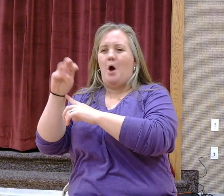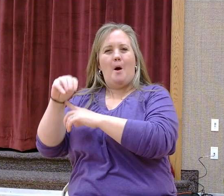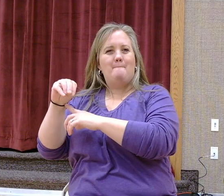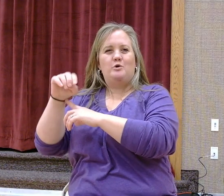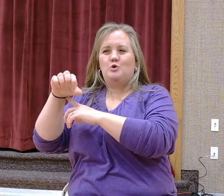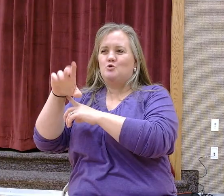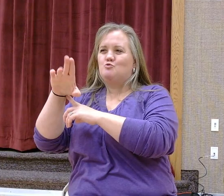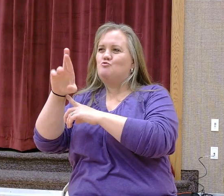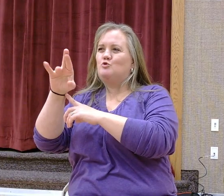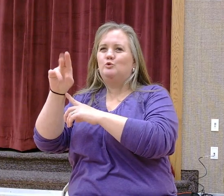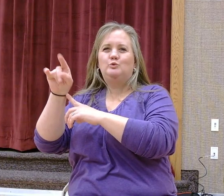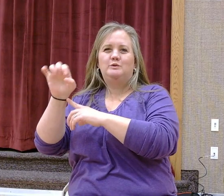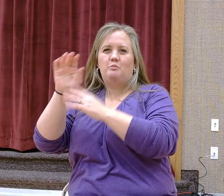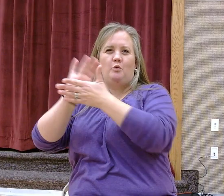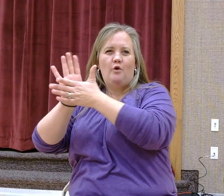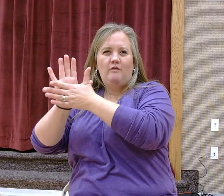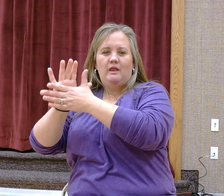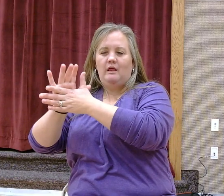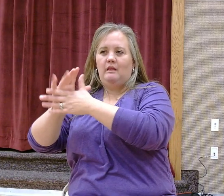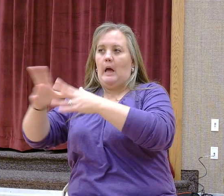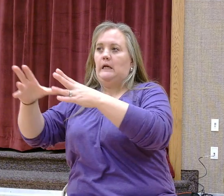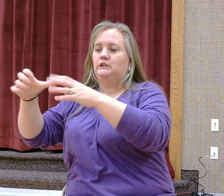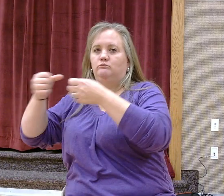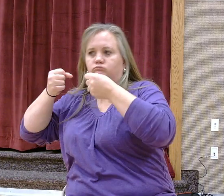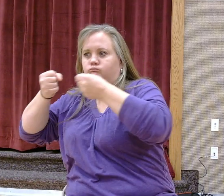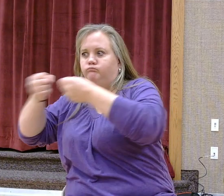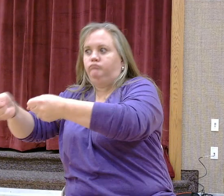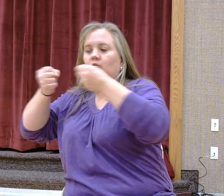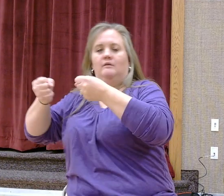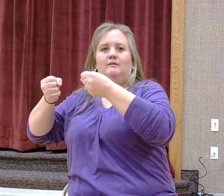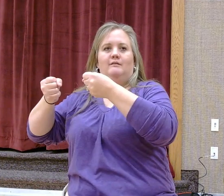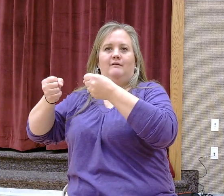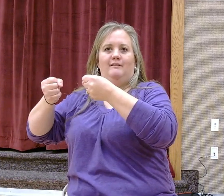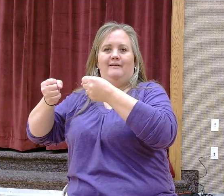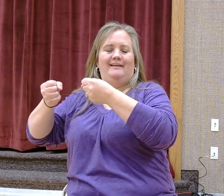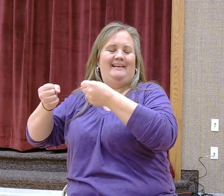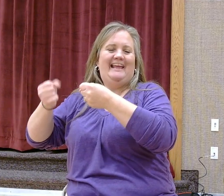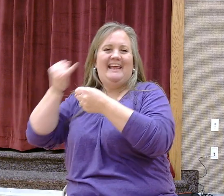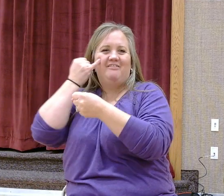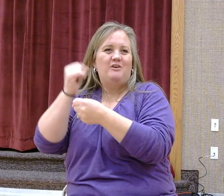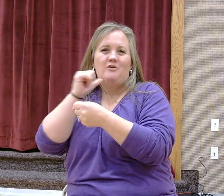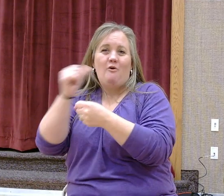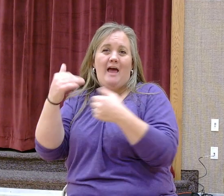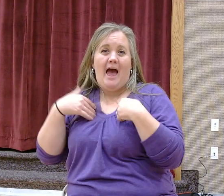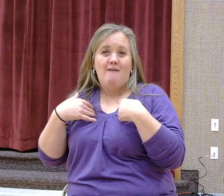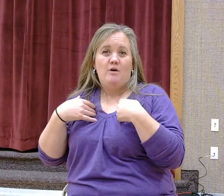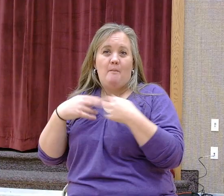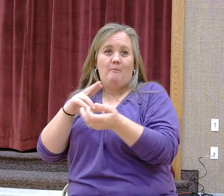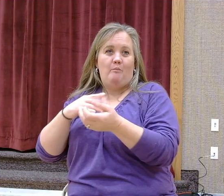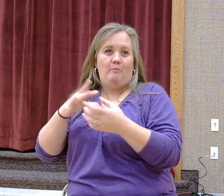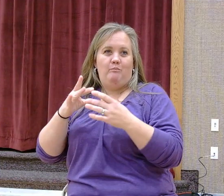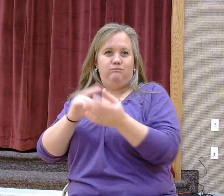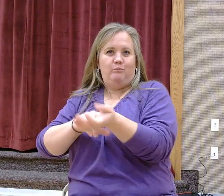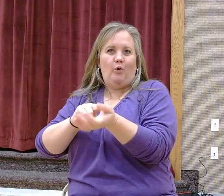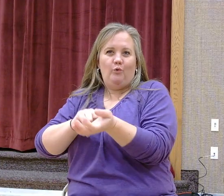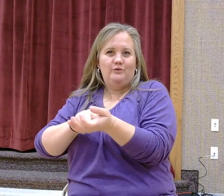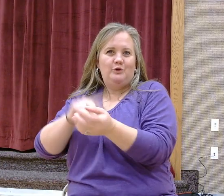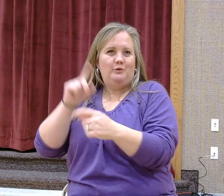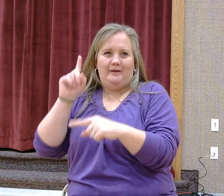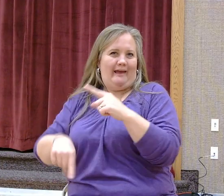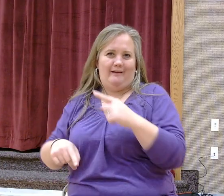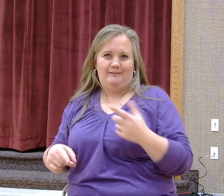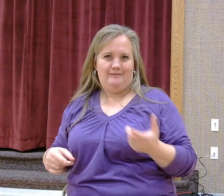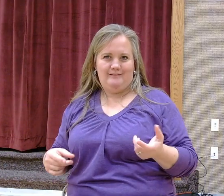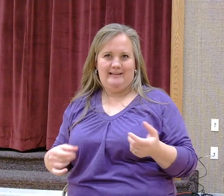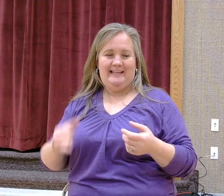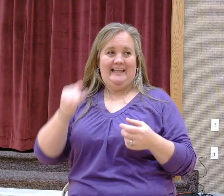no pulse and they shock him. Doesn't work that way, okay? It doesn't work that way. AEDs only read it if you're